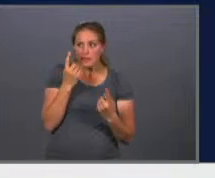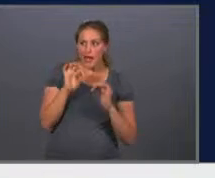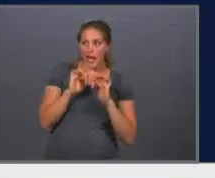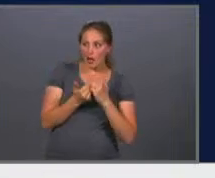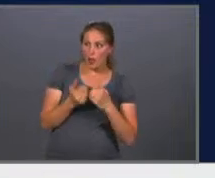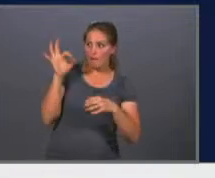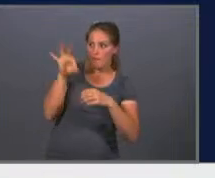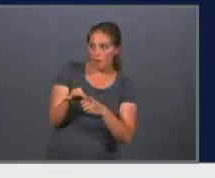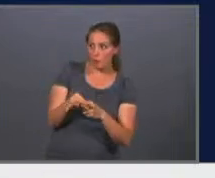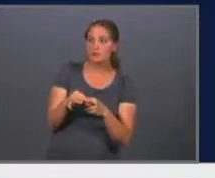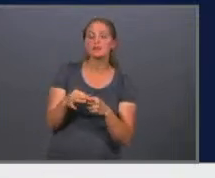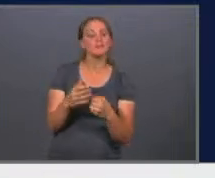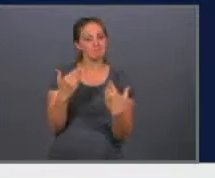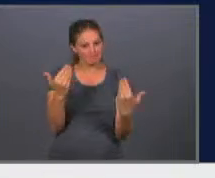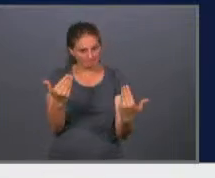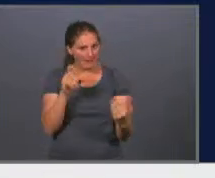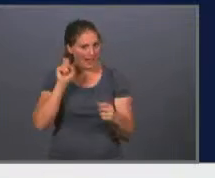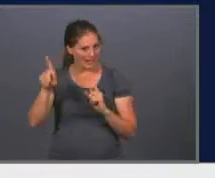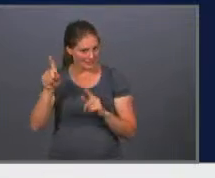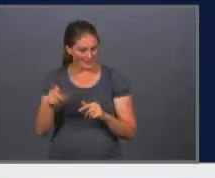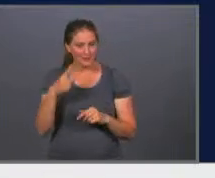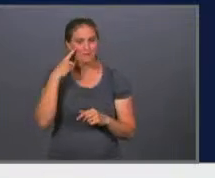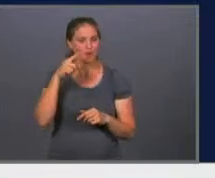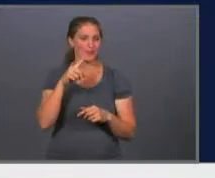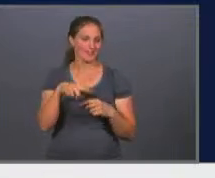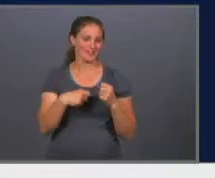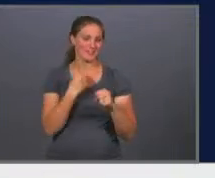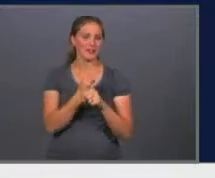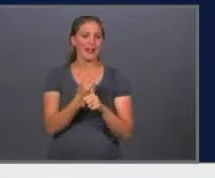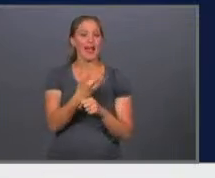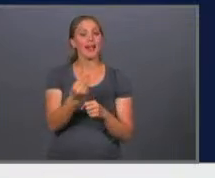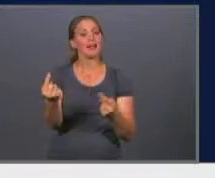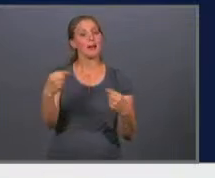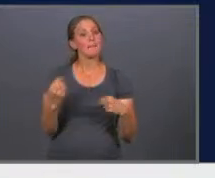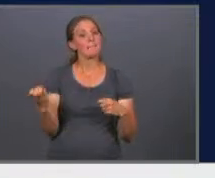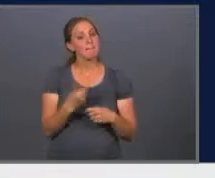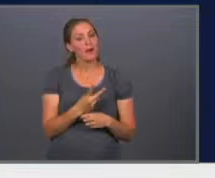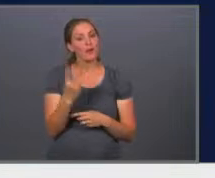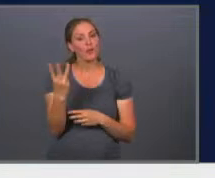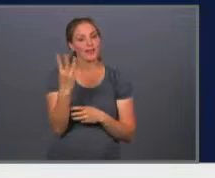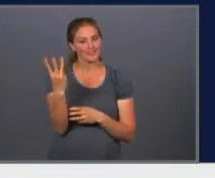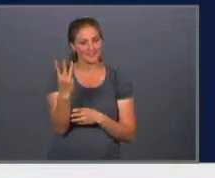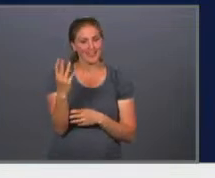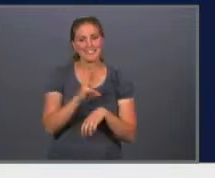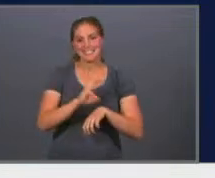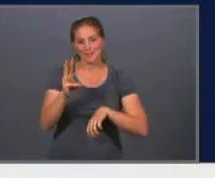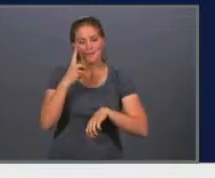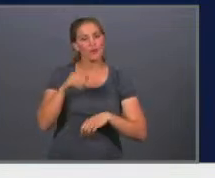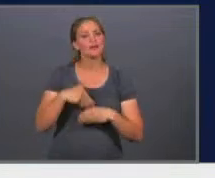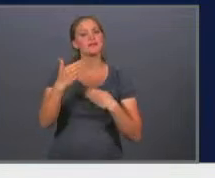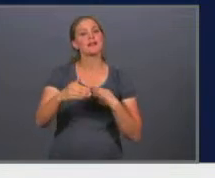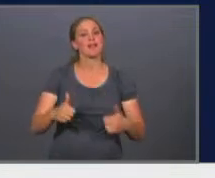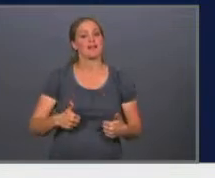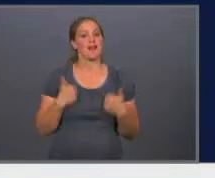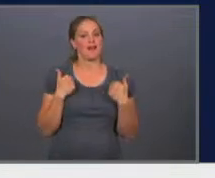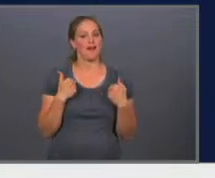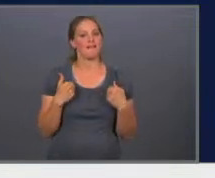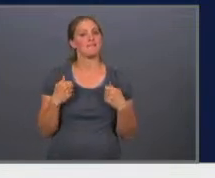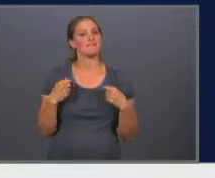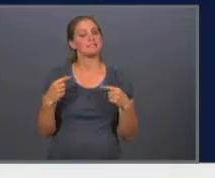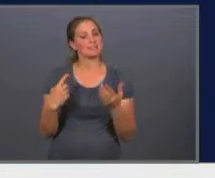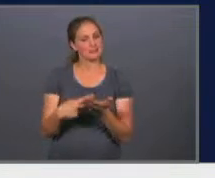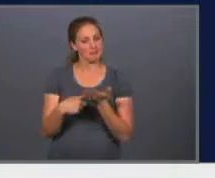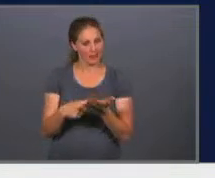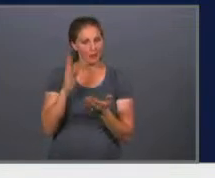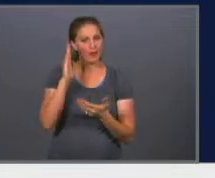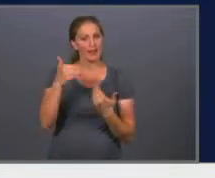count this election year. And please join us Wednesday at 6 p.m. for our next live debate. We'll be hearing from